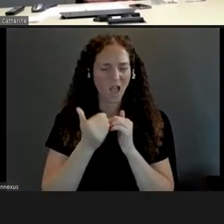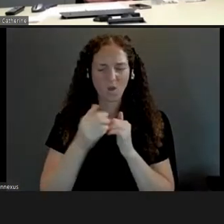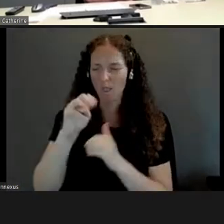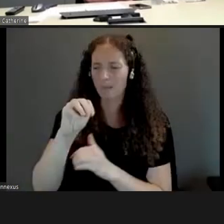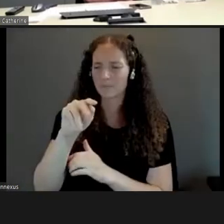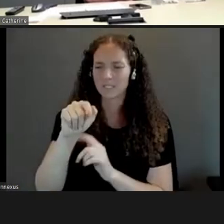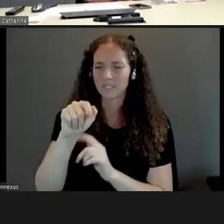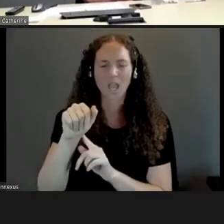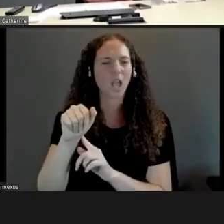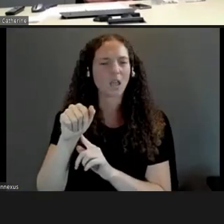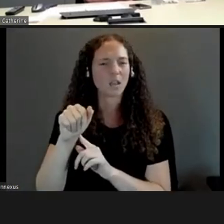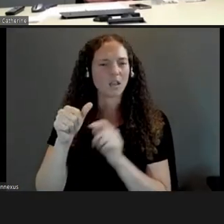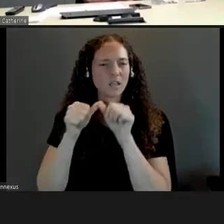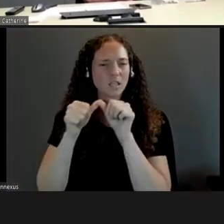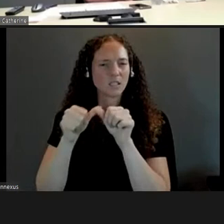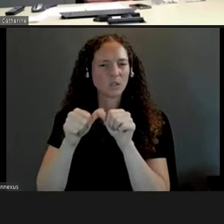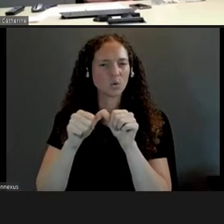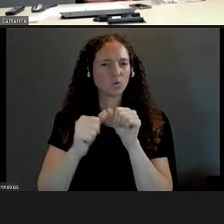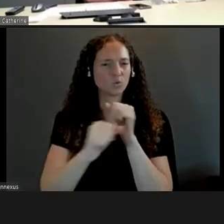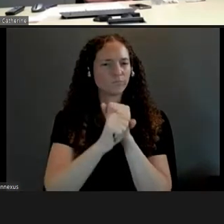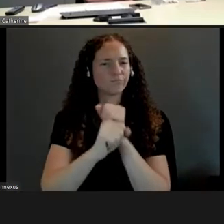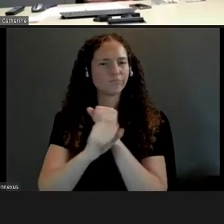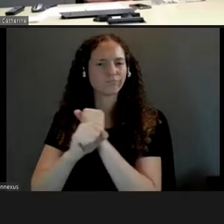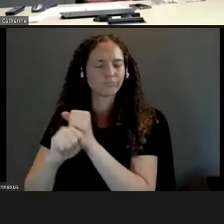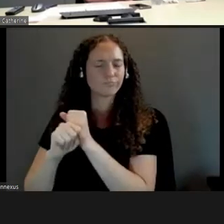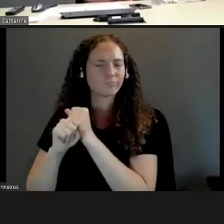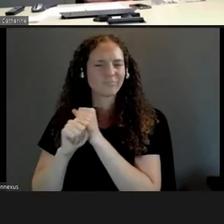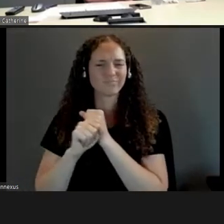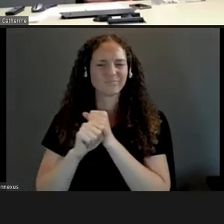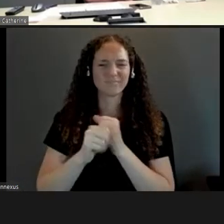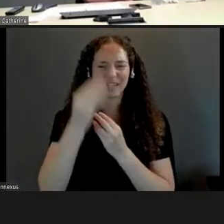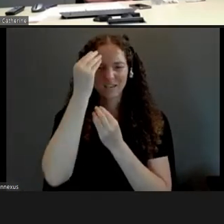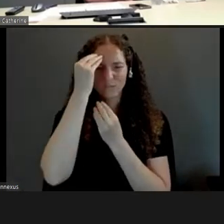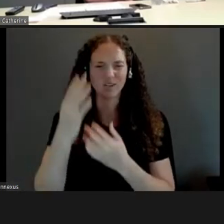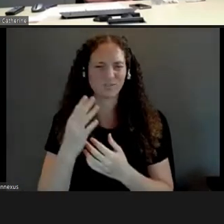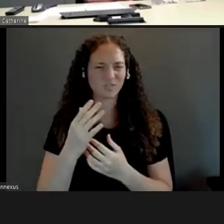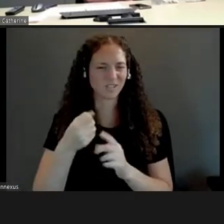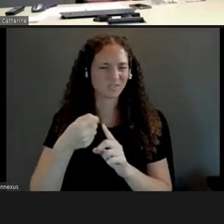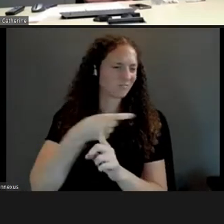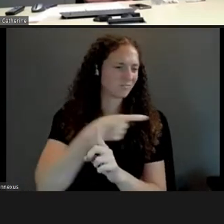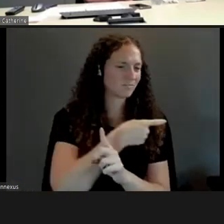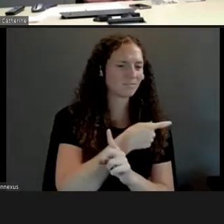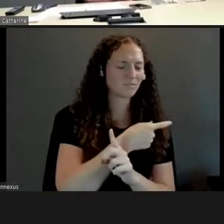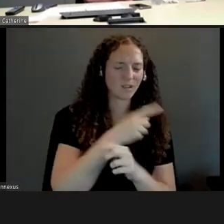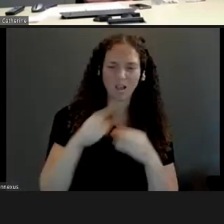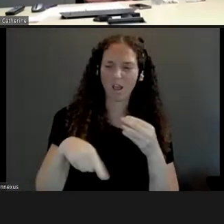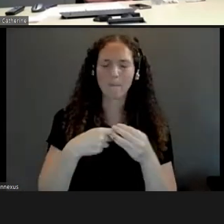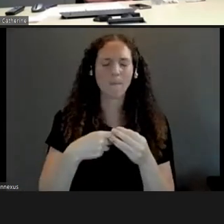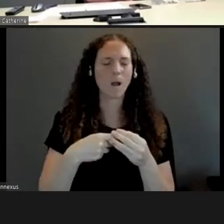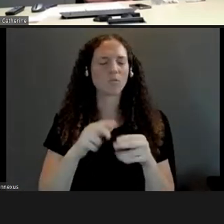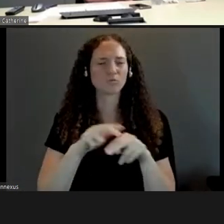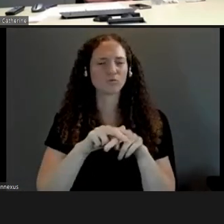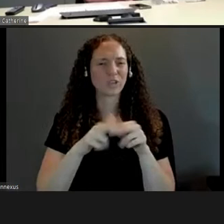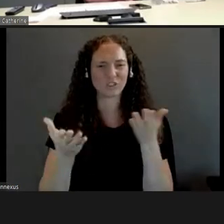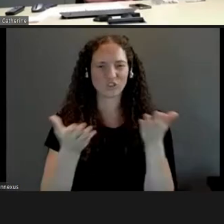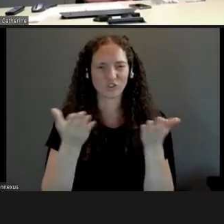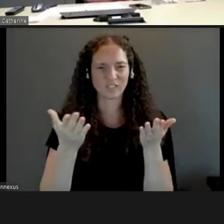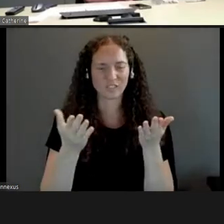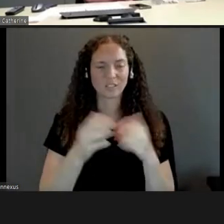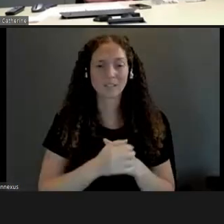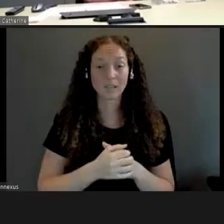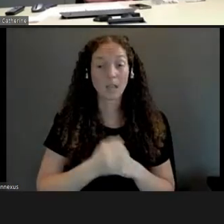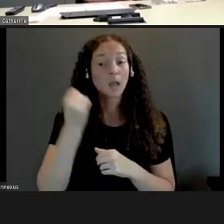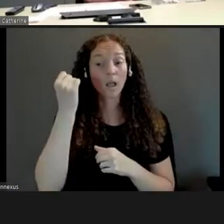publicly voice misleading information to the public regarding the level of train service, which is just a restoration of